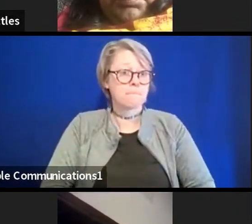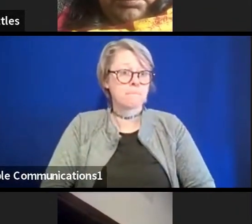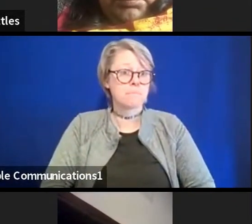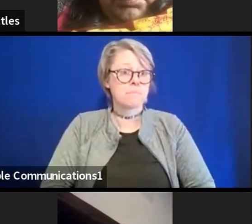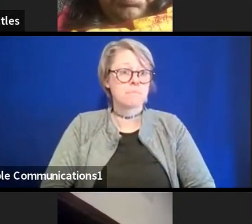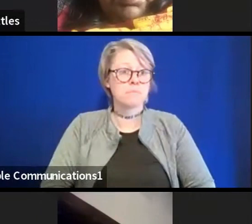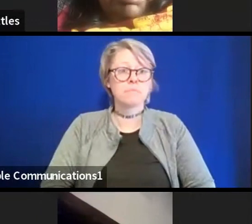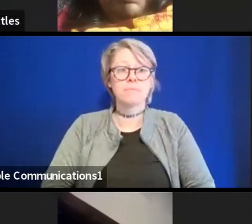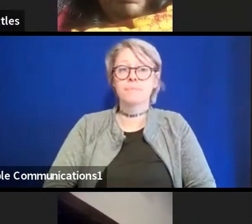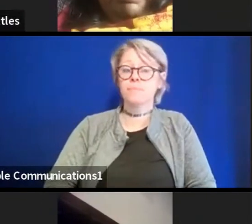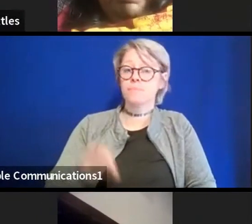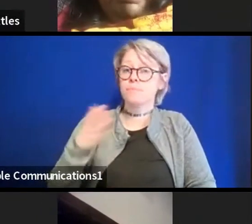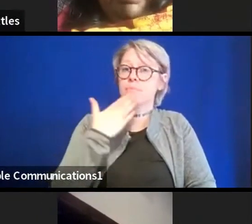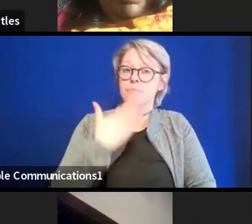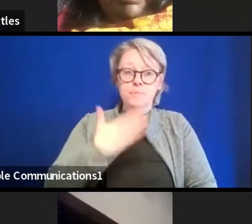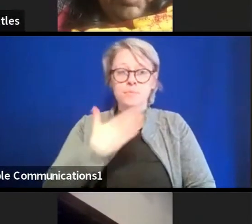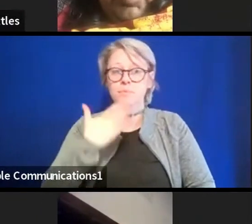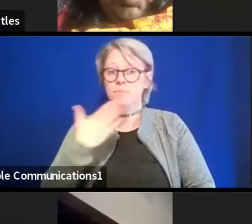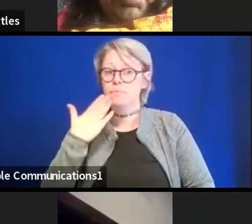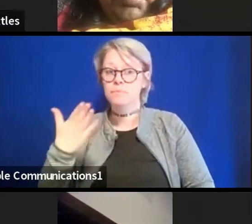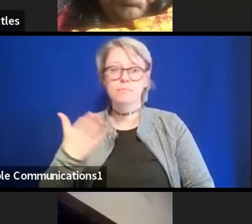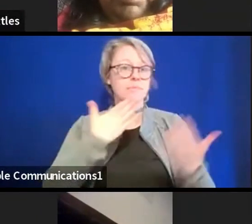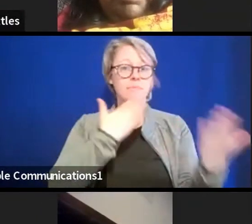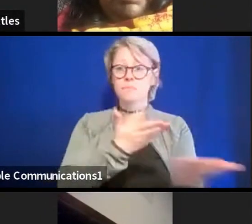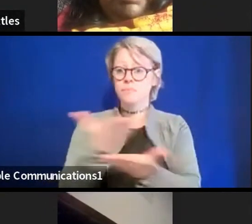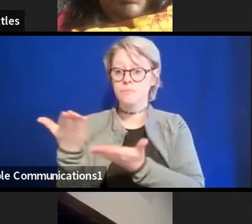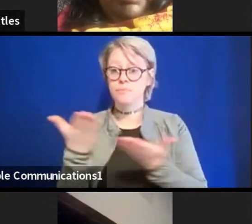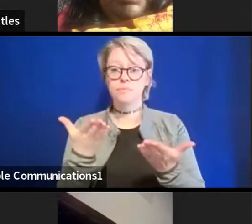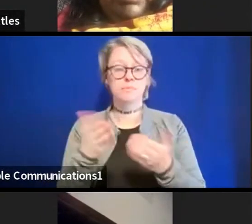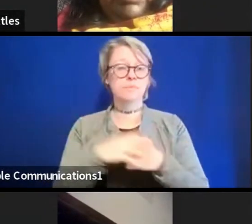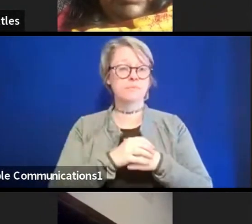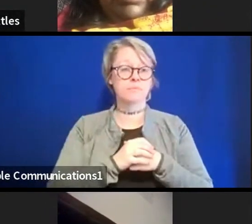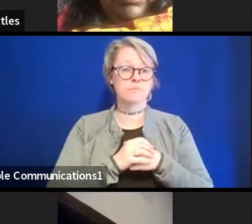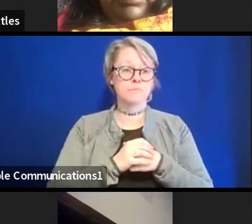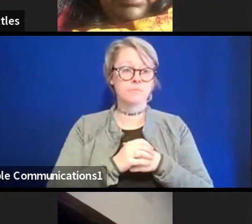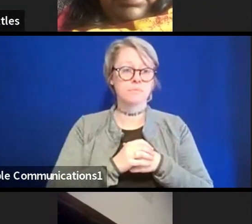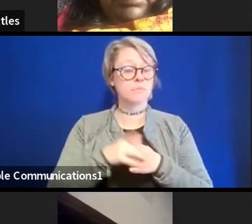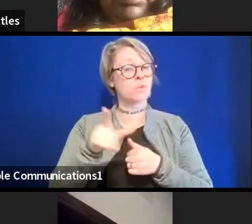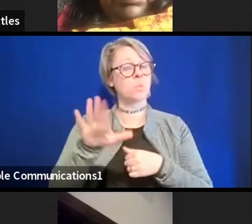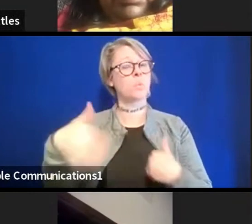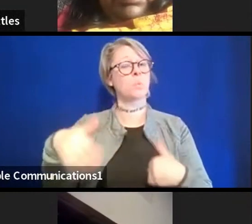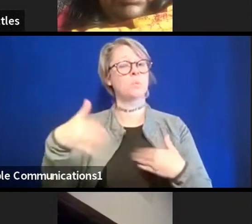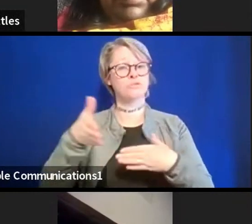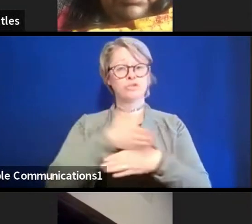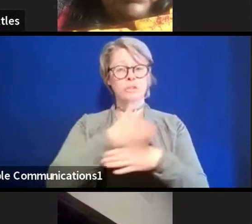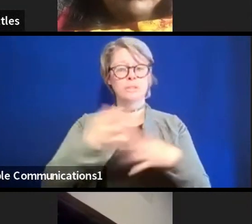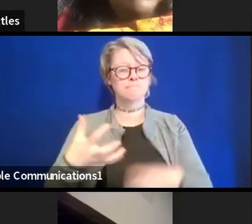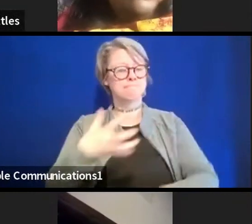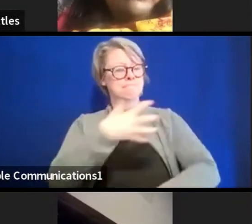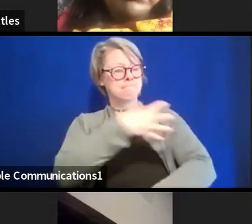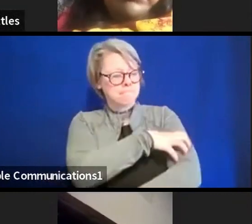Thank you, Doris, and thank you, everyone. You have shared some really